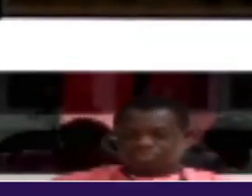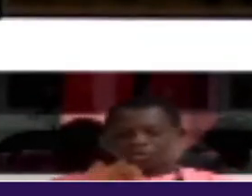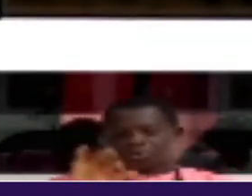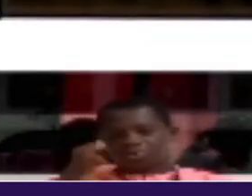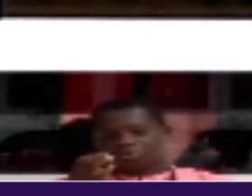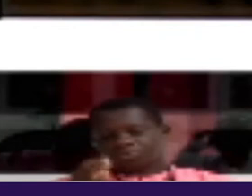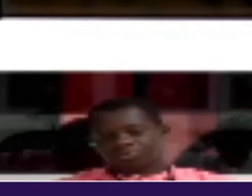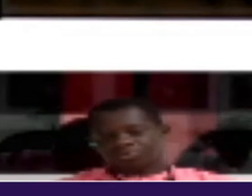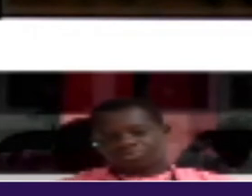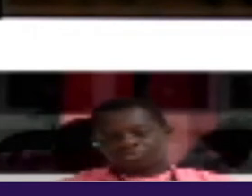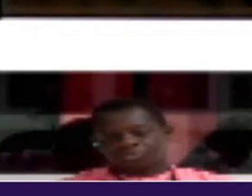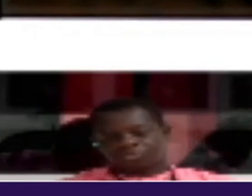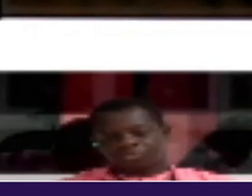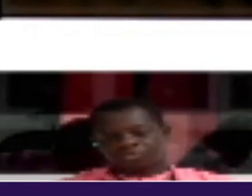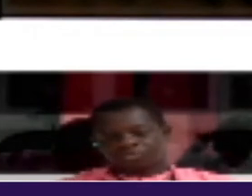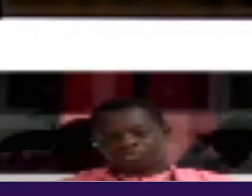we